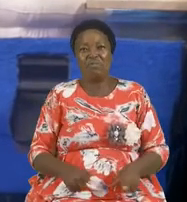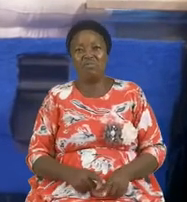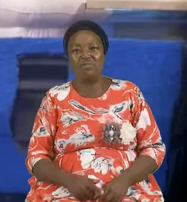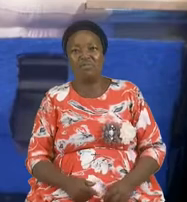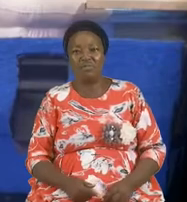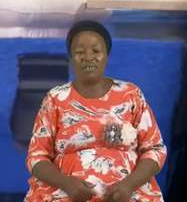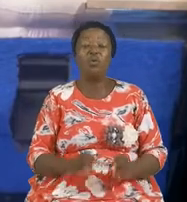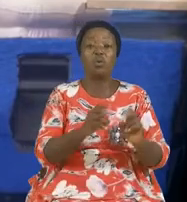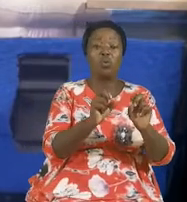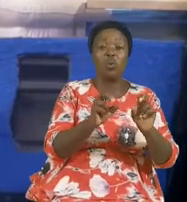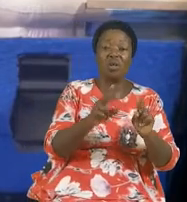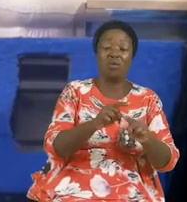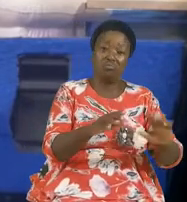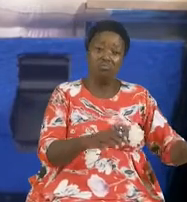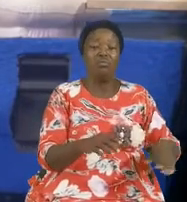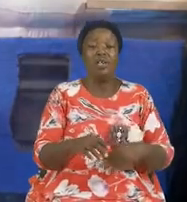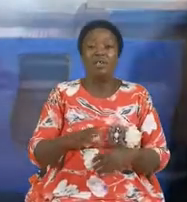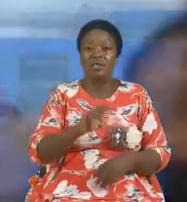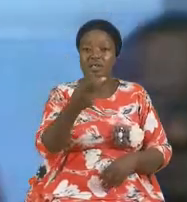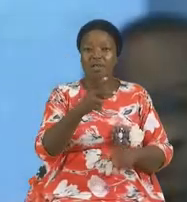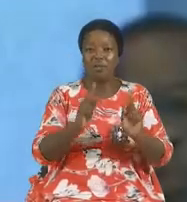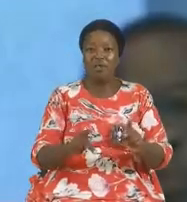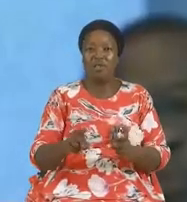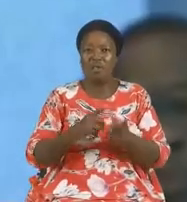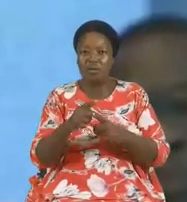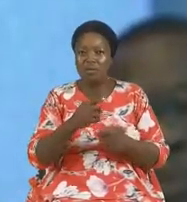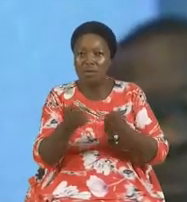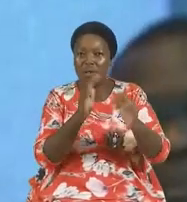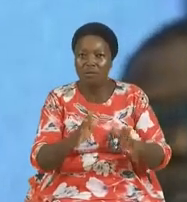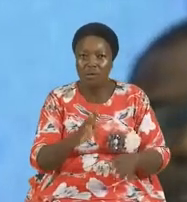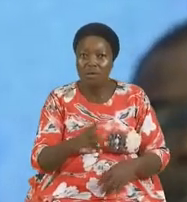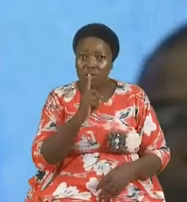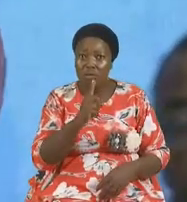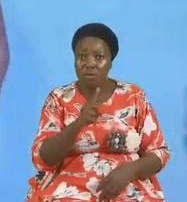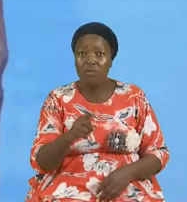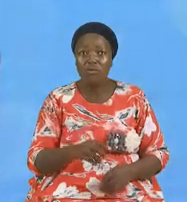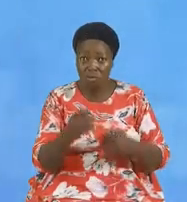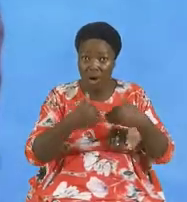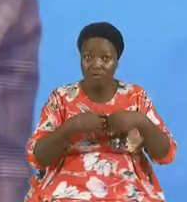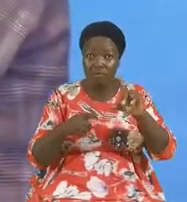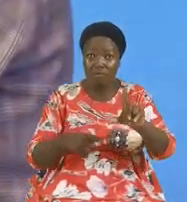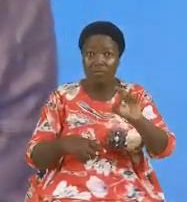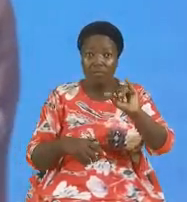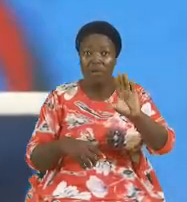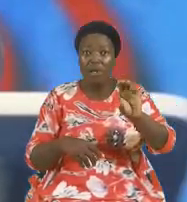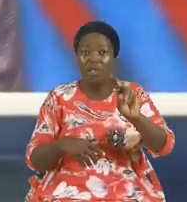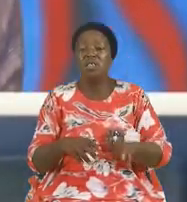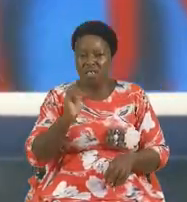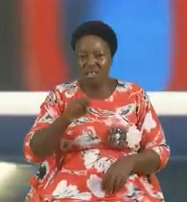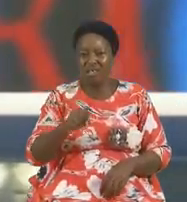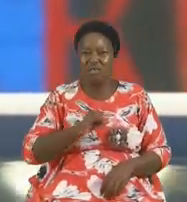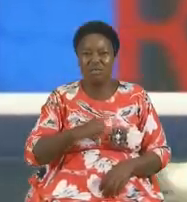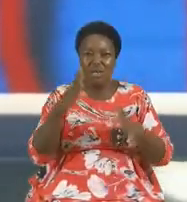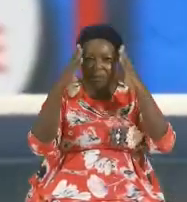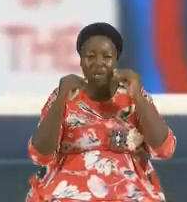ditch and nothing will happen. I said, okay, that's all right. Then the second person, he said, you're a driver, aren't you? Yes,